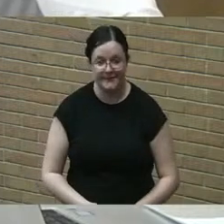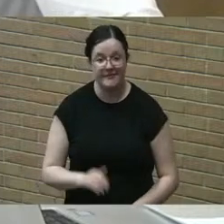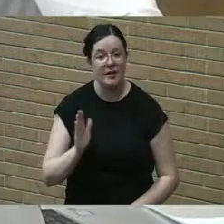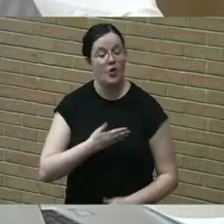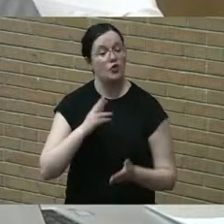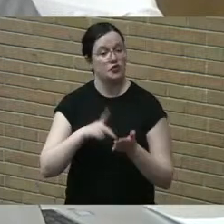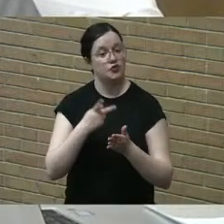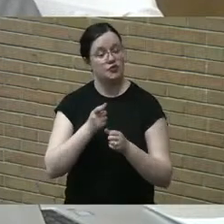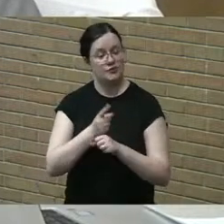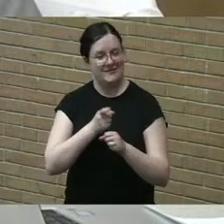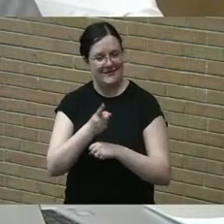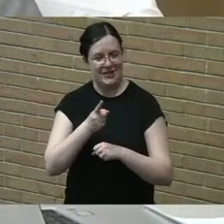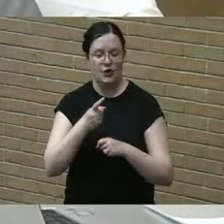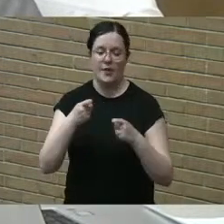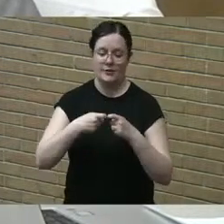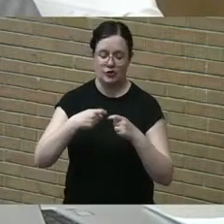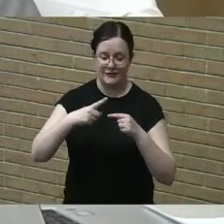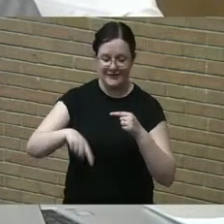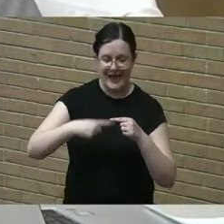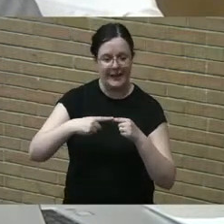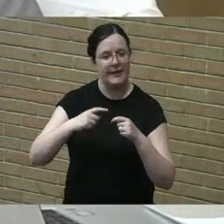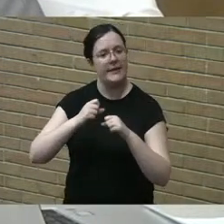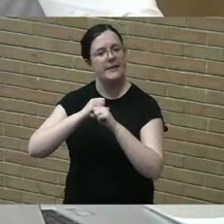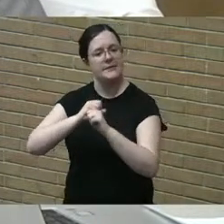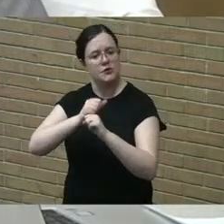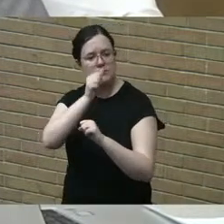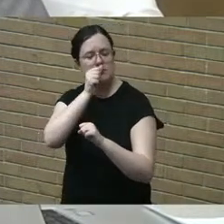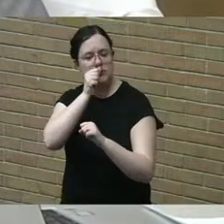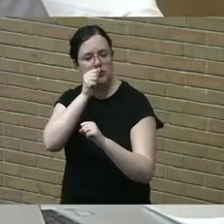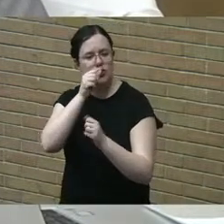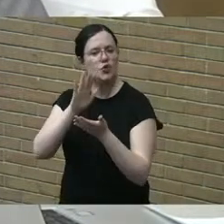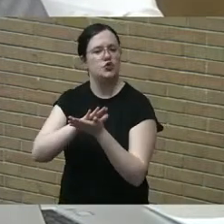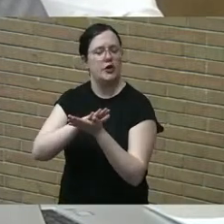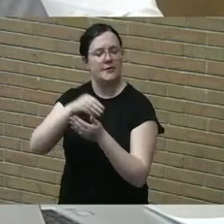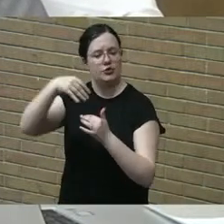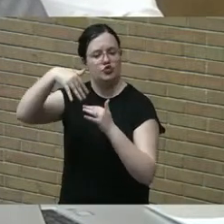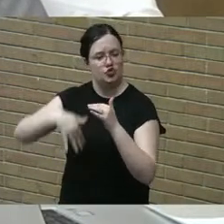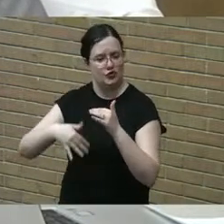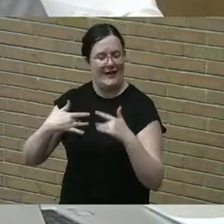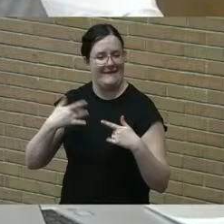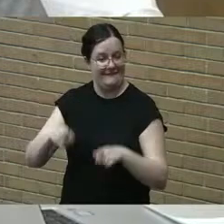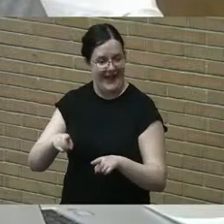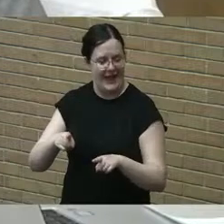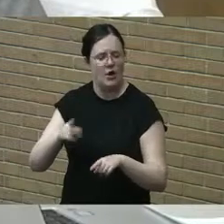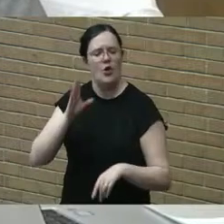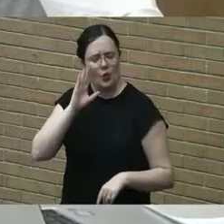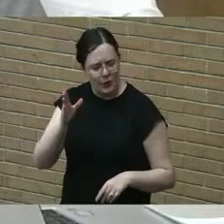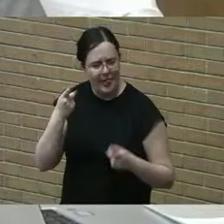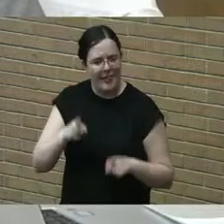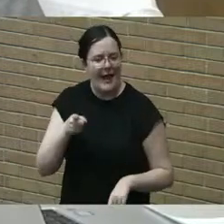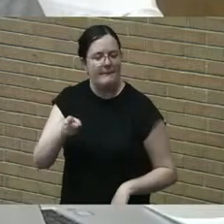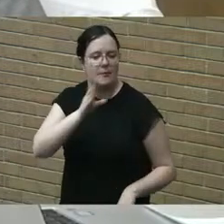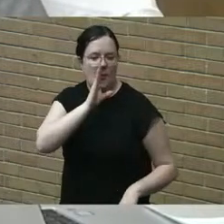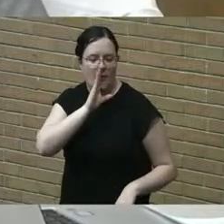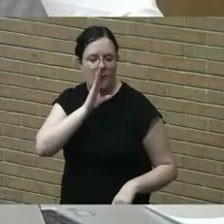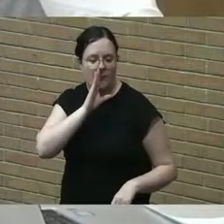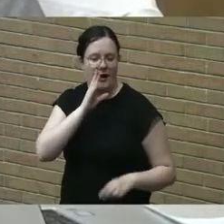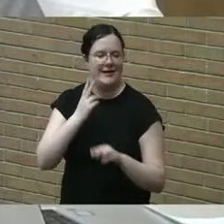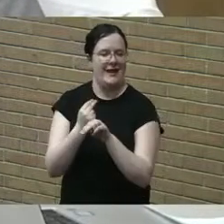semi-annual electronics recycling and secure document shredding event will take place at the Brighton Highway Department parking